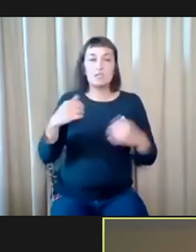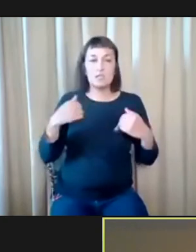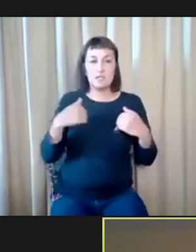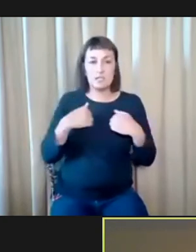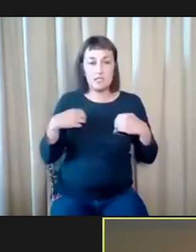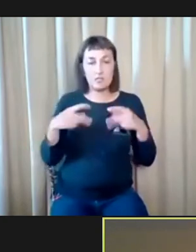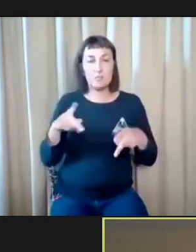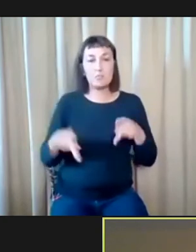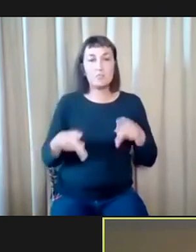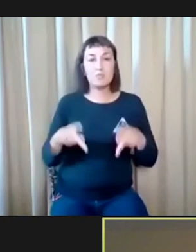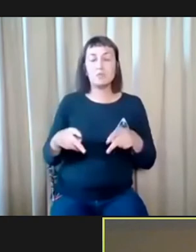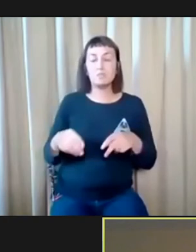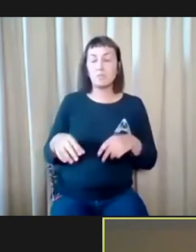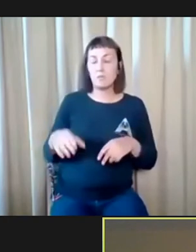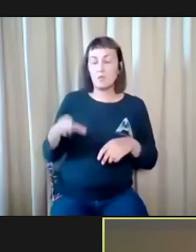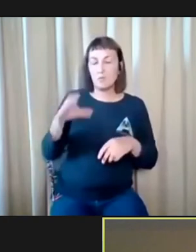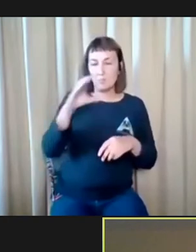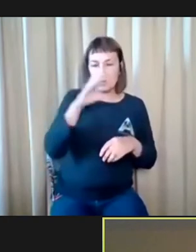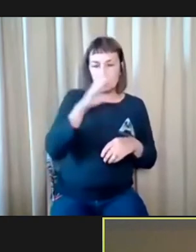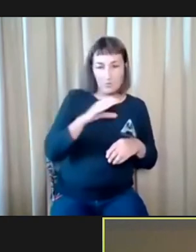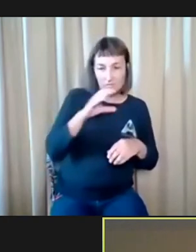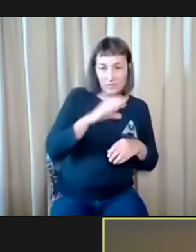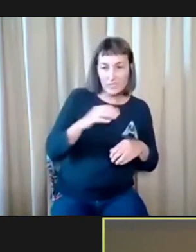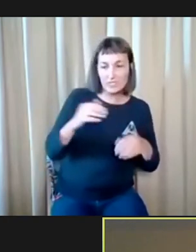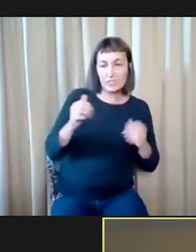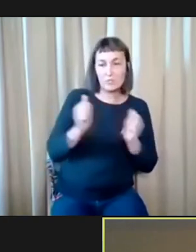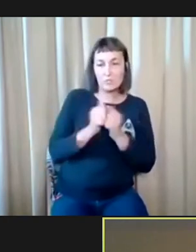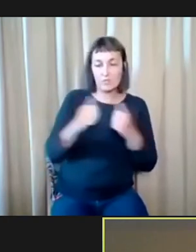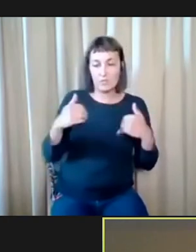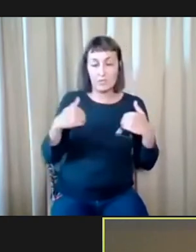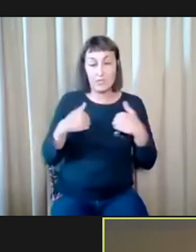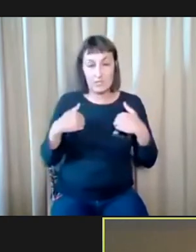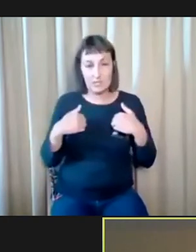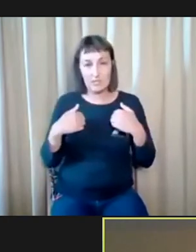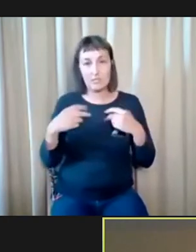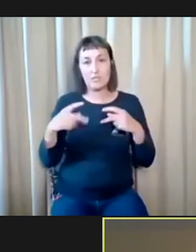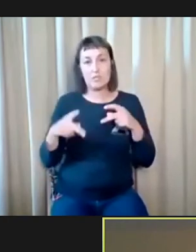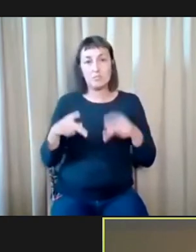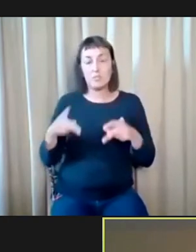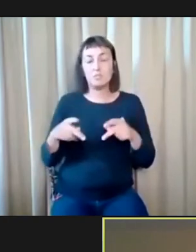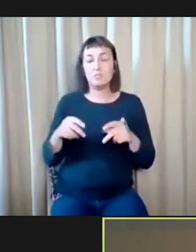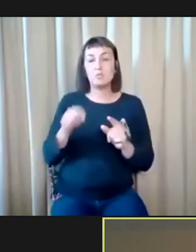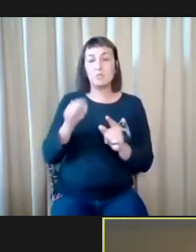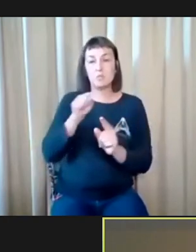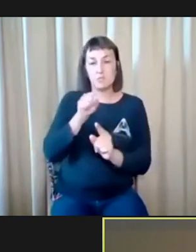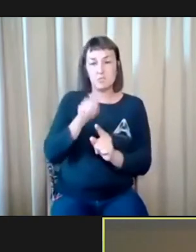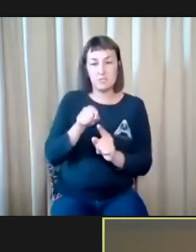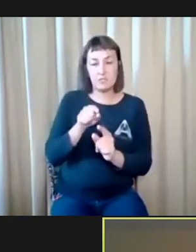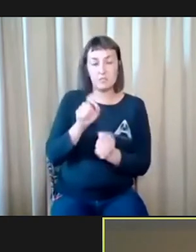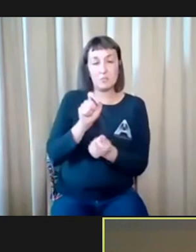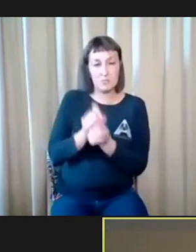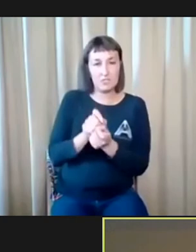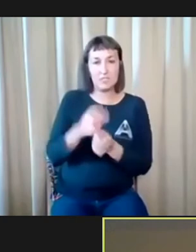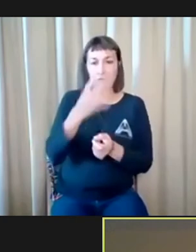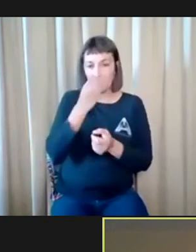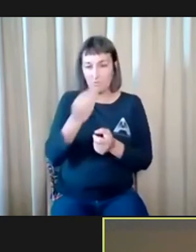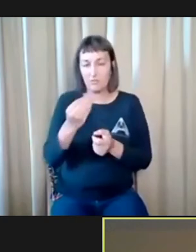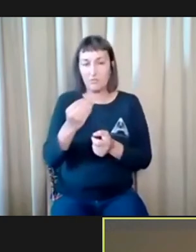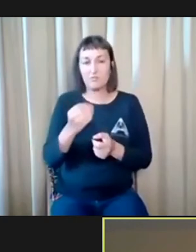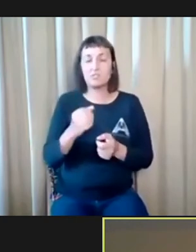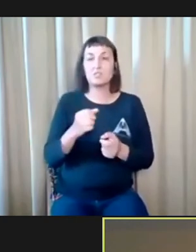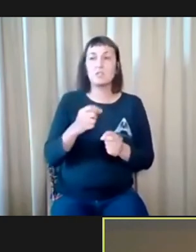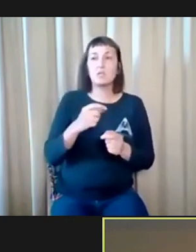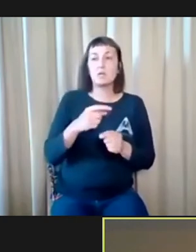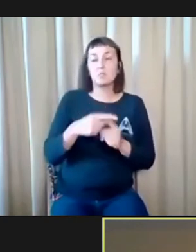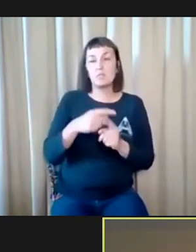with our outreach to young people, particularly about wolves, but also other native carnivores like coyotes, that